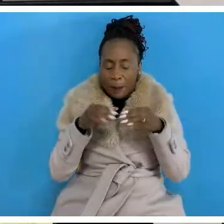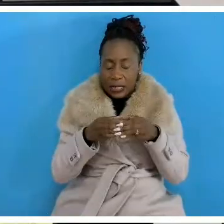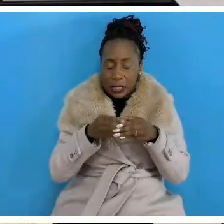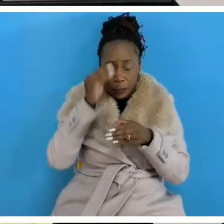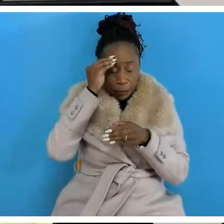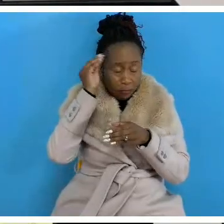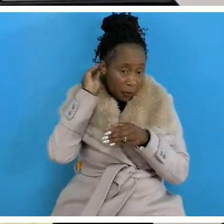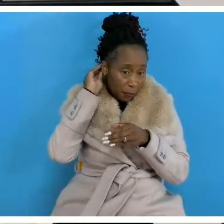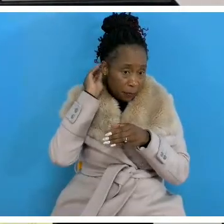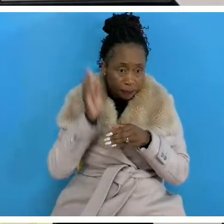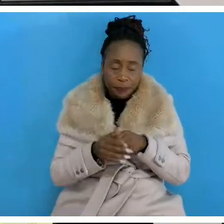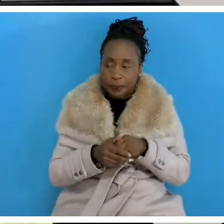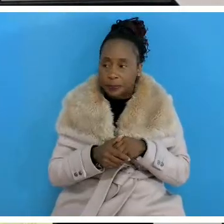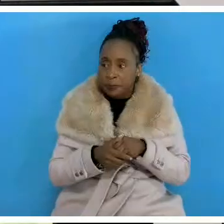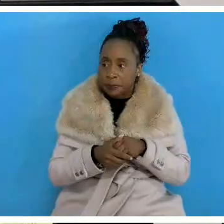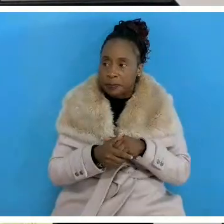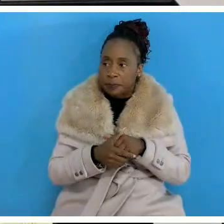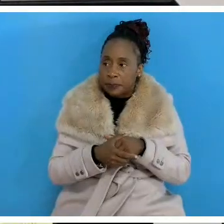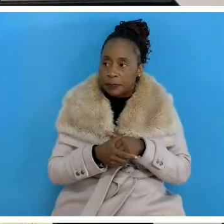of.